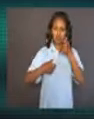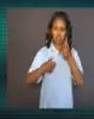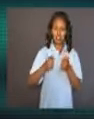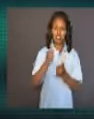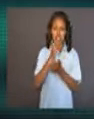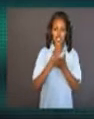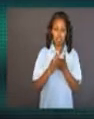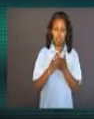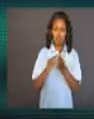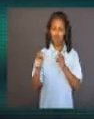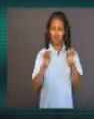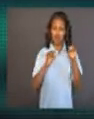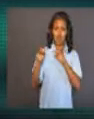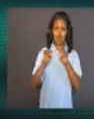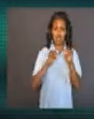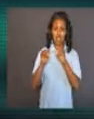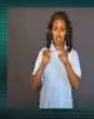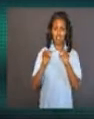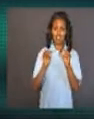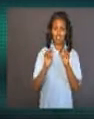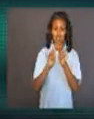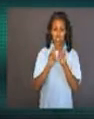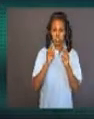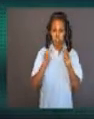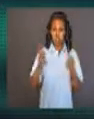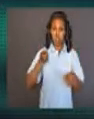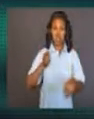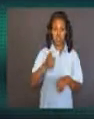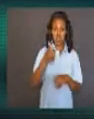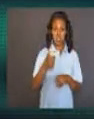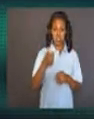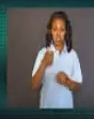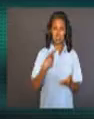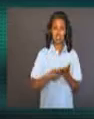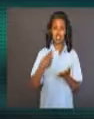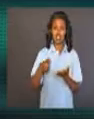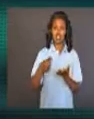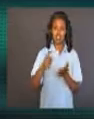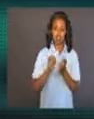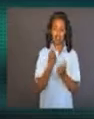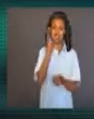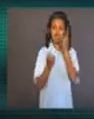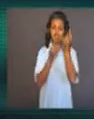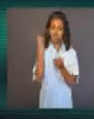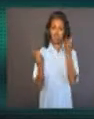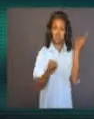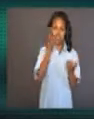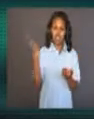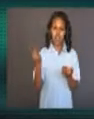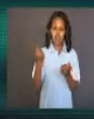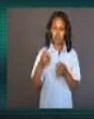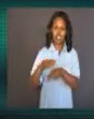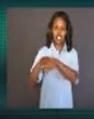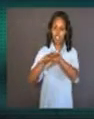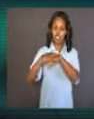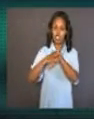Some even move so fast that they escape from the surface